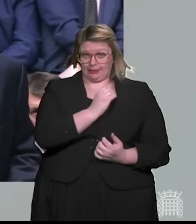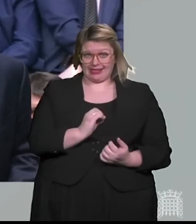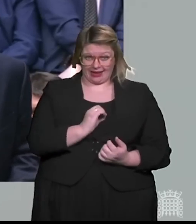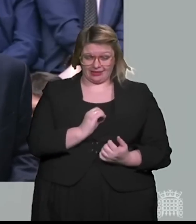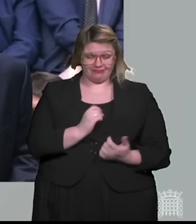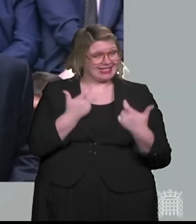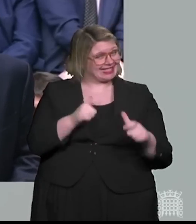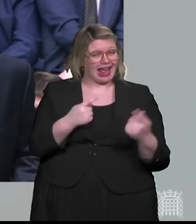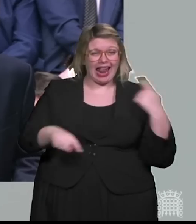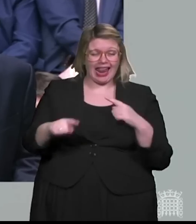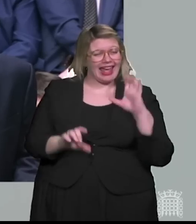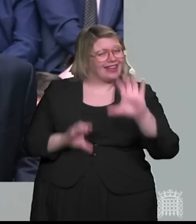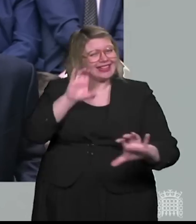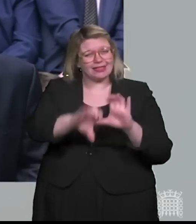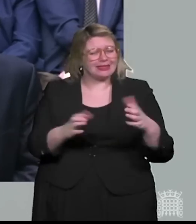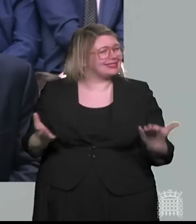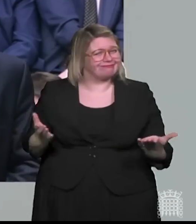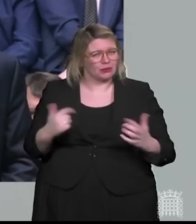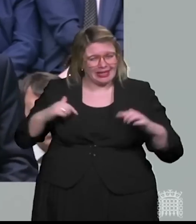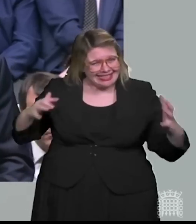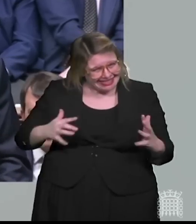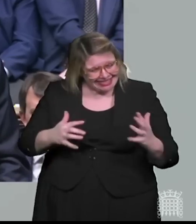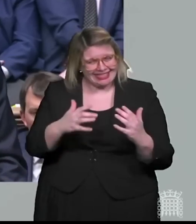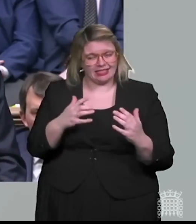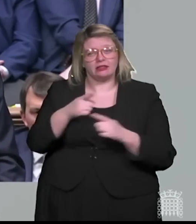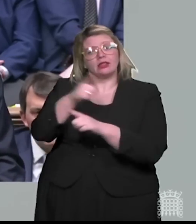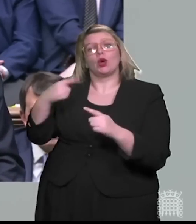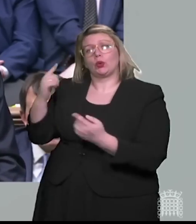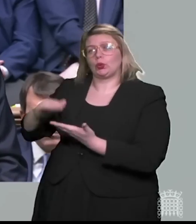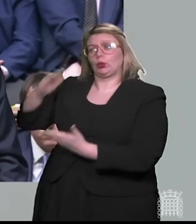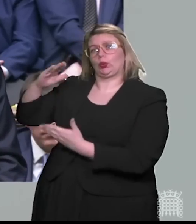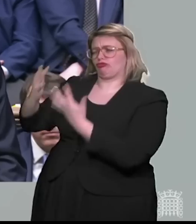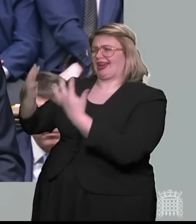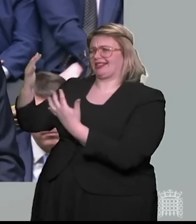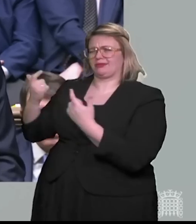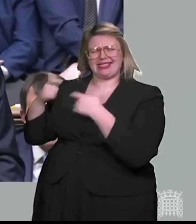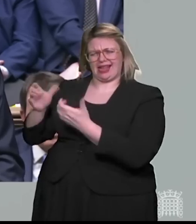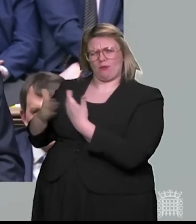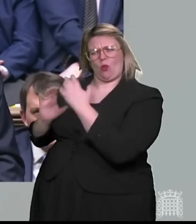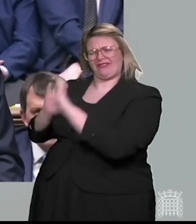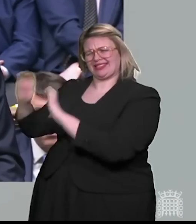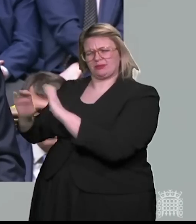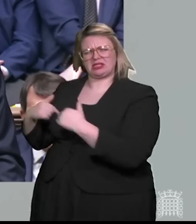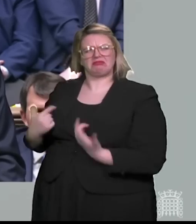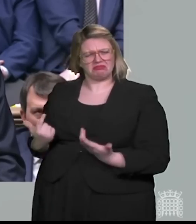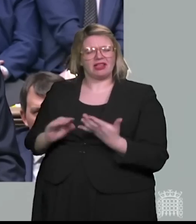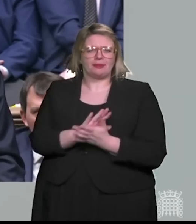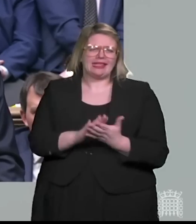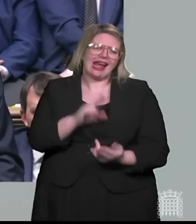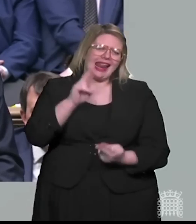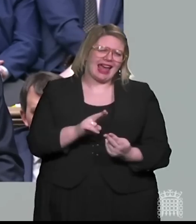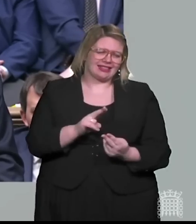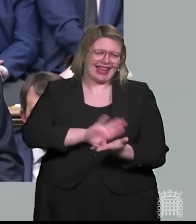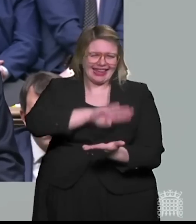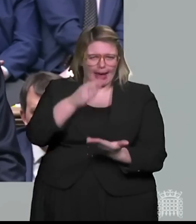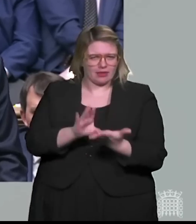incentivise investment as effectively as countries with higher headline rates. The result is less capital investment and